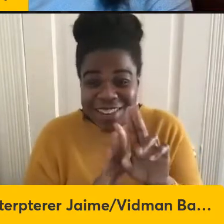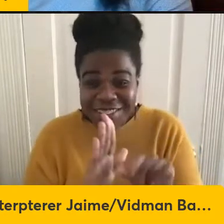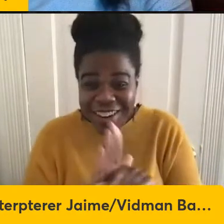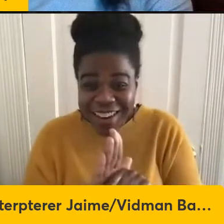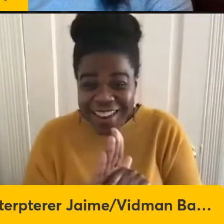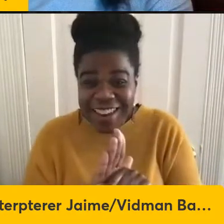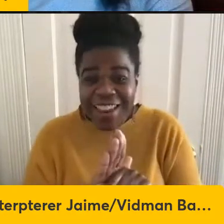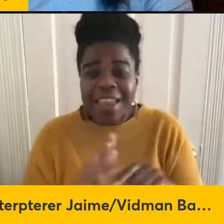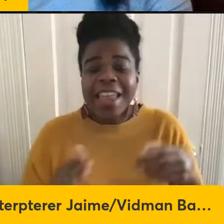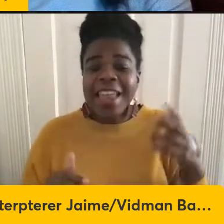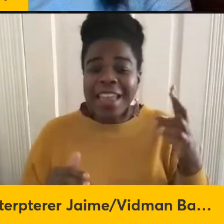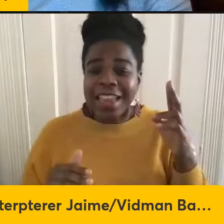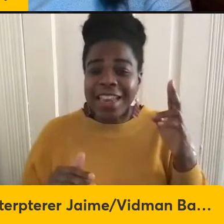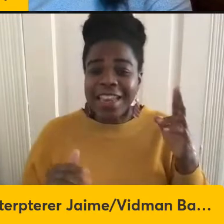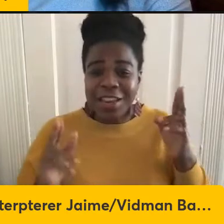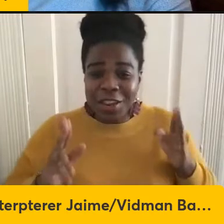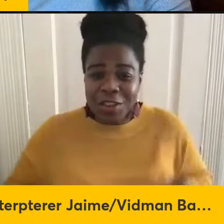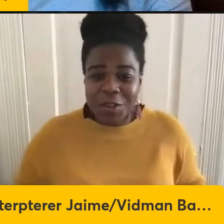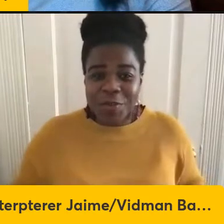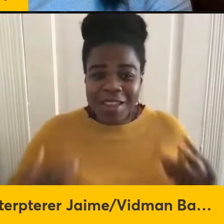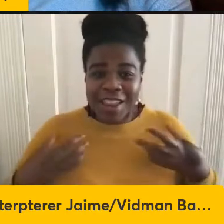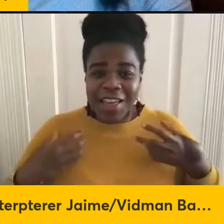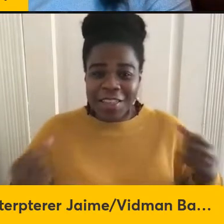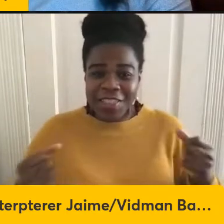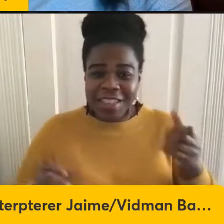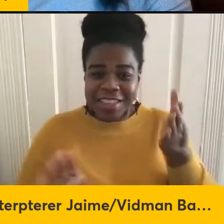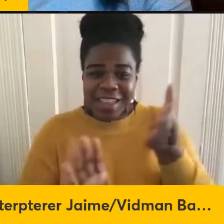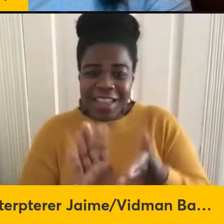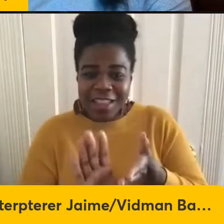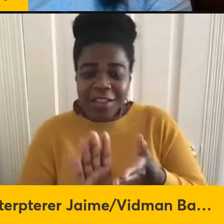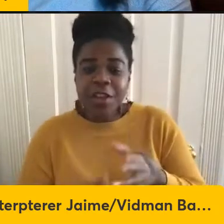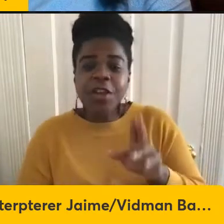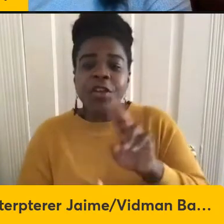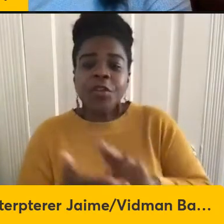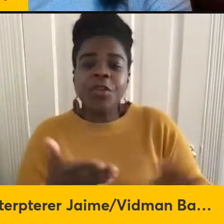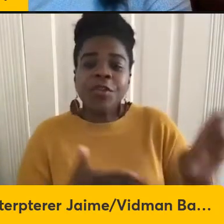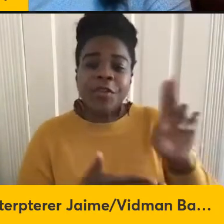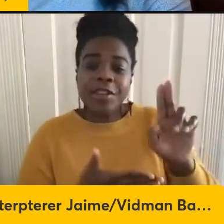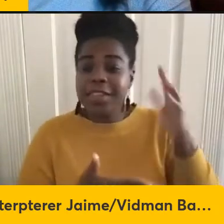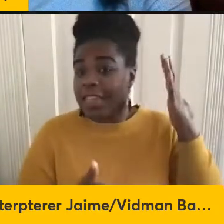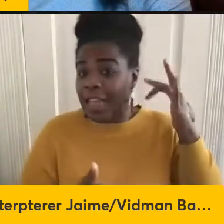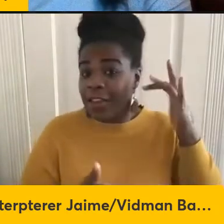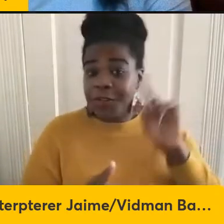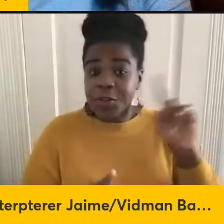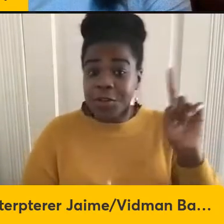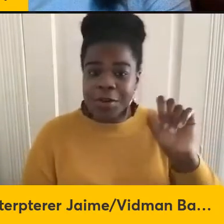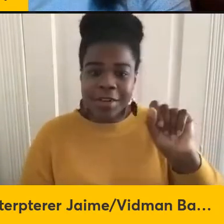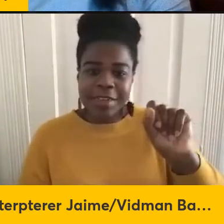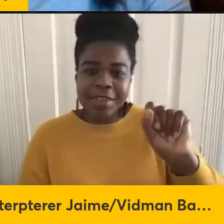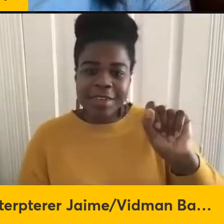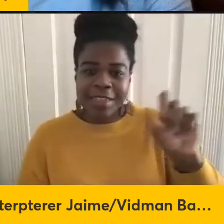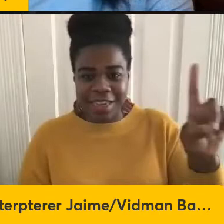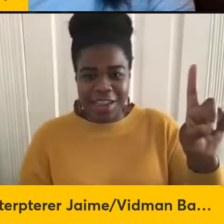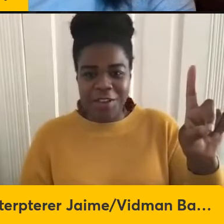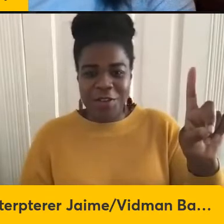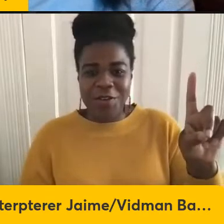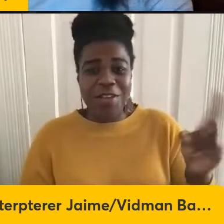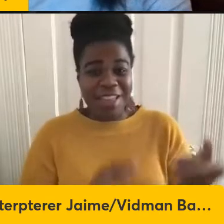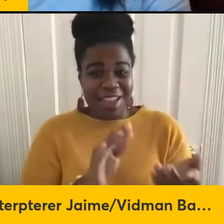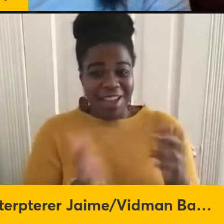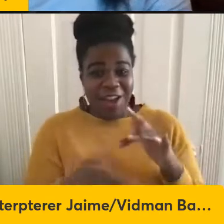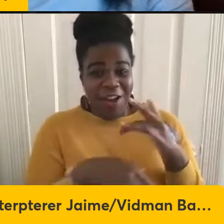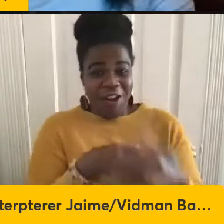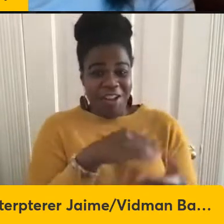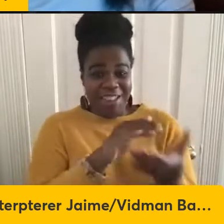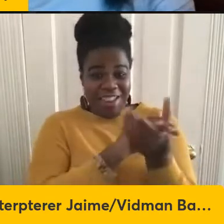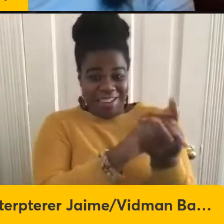health psychology from the University of California, San Diego. So congratulations, early congratulations to you.